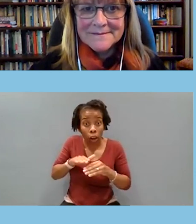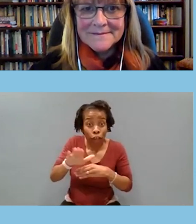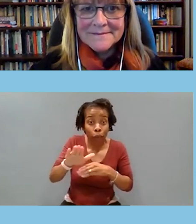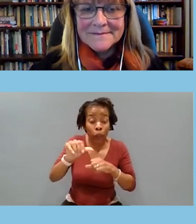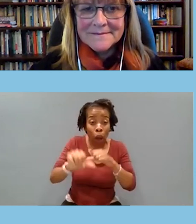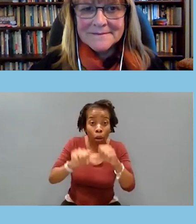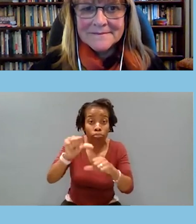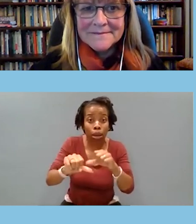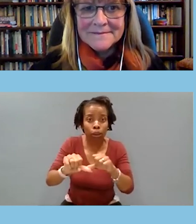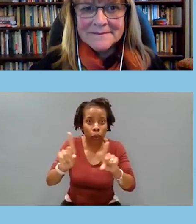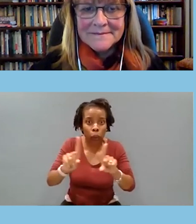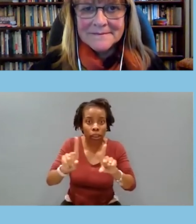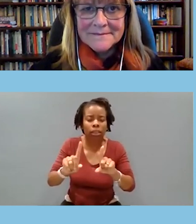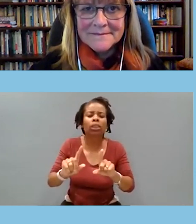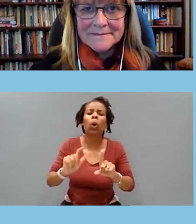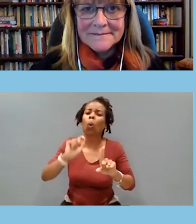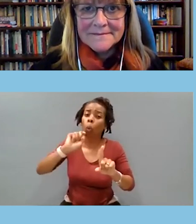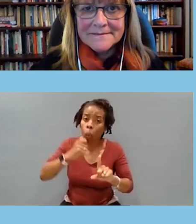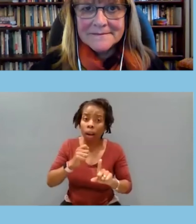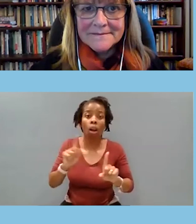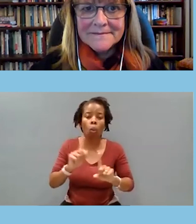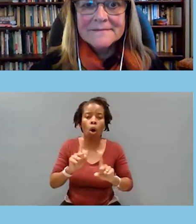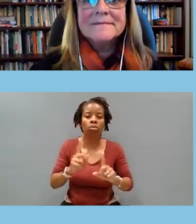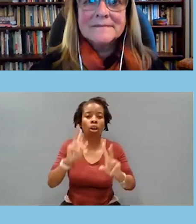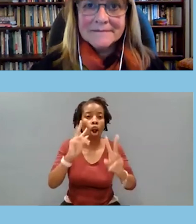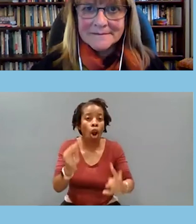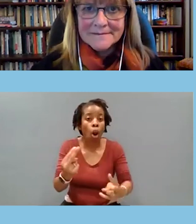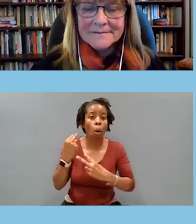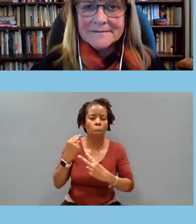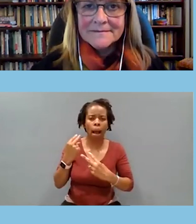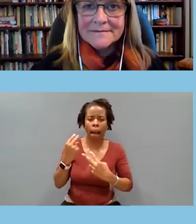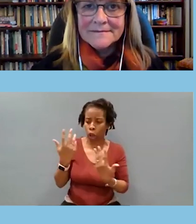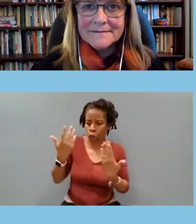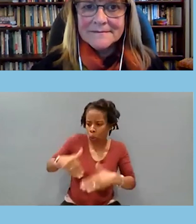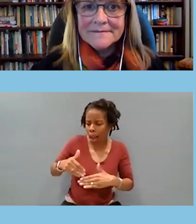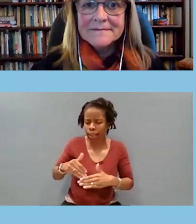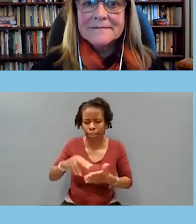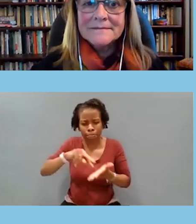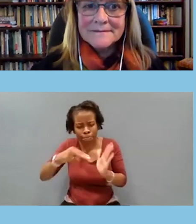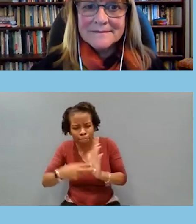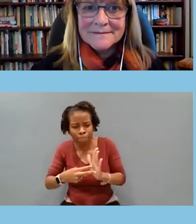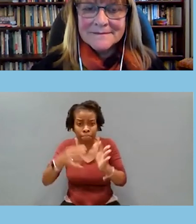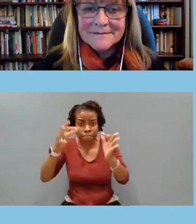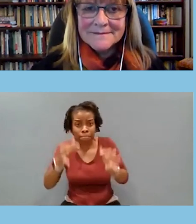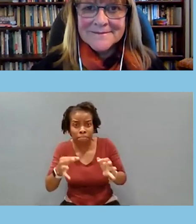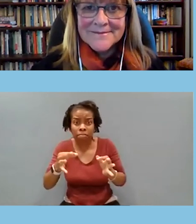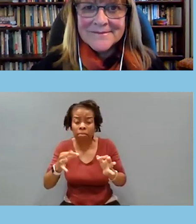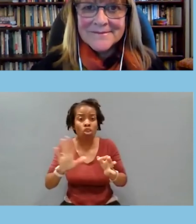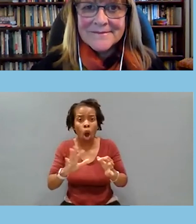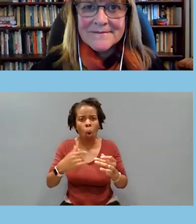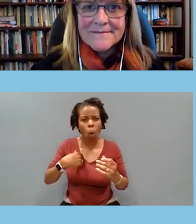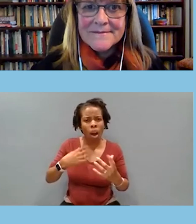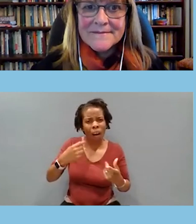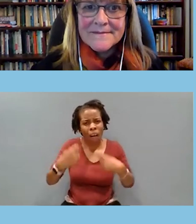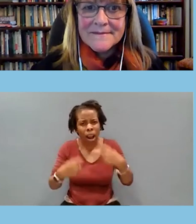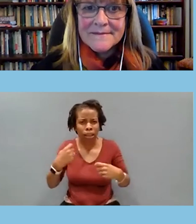back on tonight, how this has all worked, what hasn't worked, and what we'd like to do differently. And one thing I'll be doing